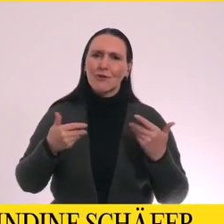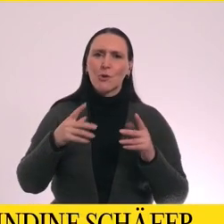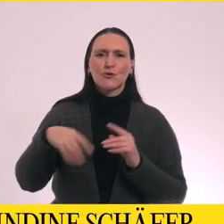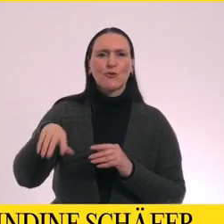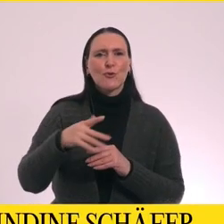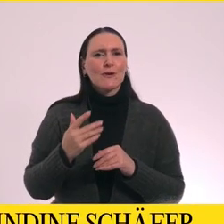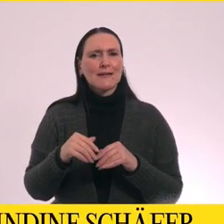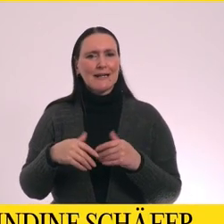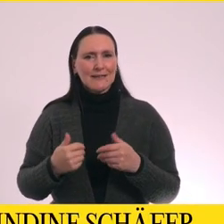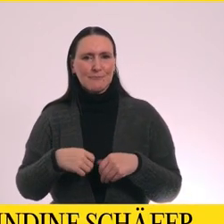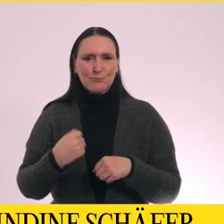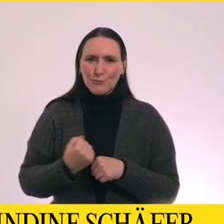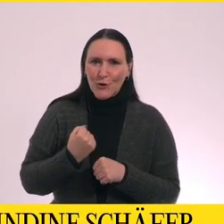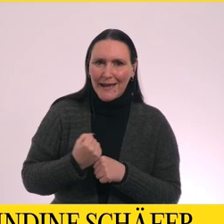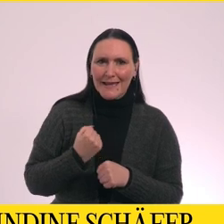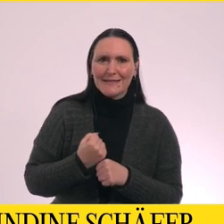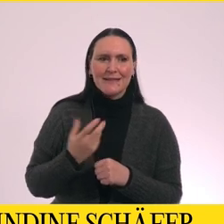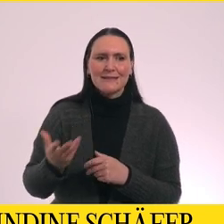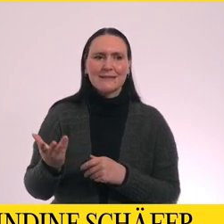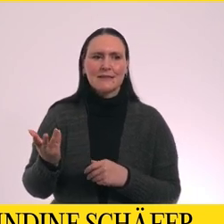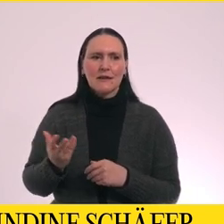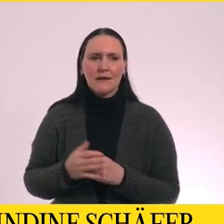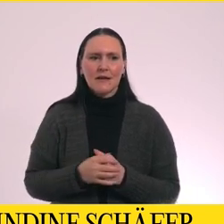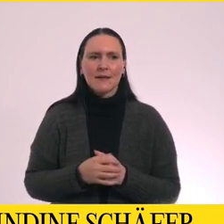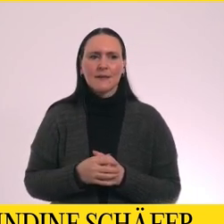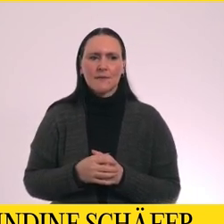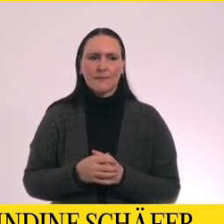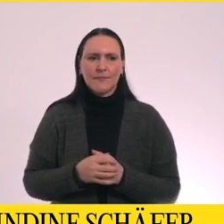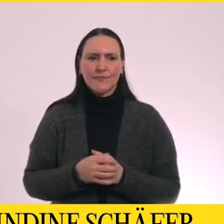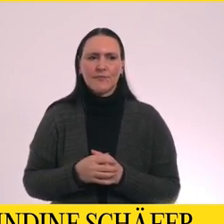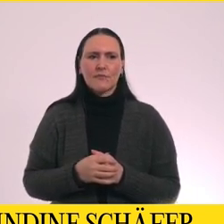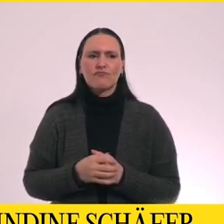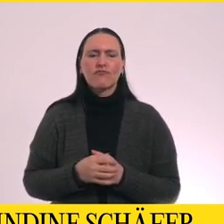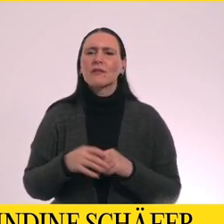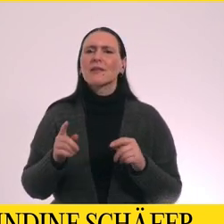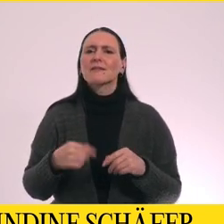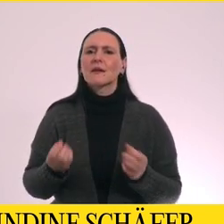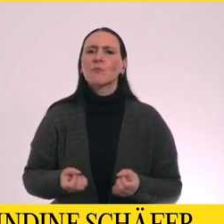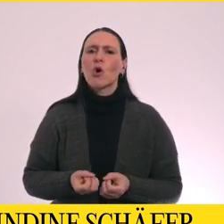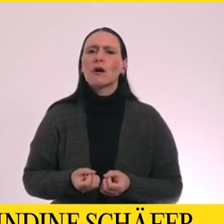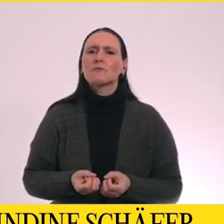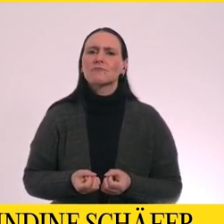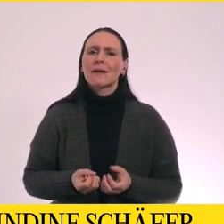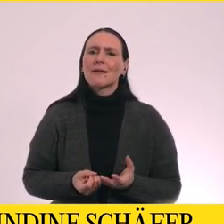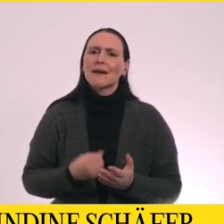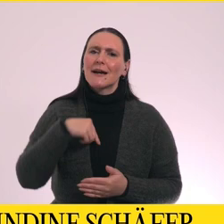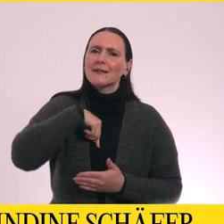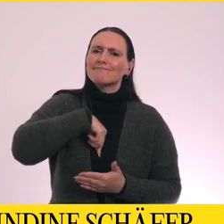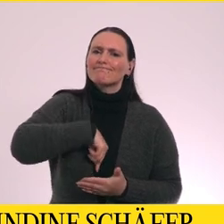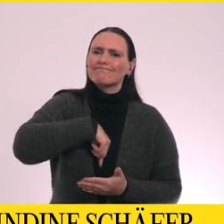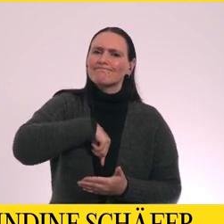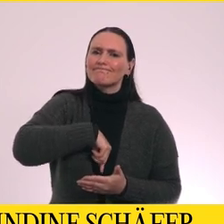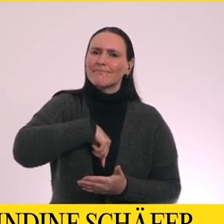the sort of anarchic nature of what we do, and kind of this idea of the work that Kate was talking about in the gallery is kind of